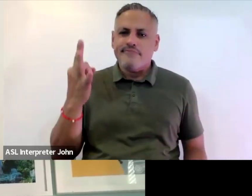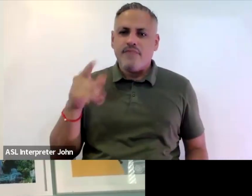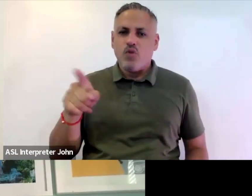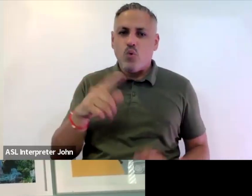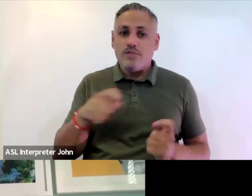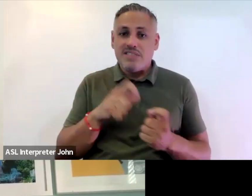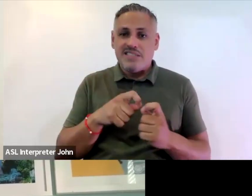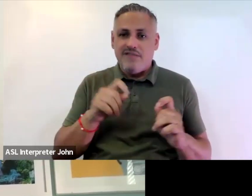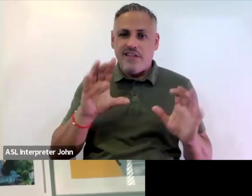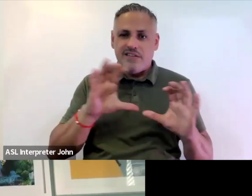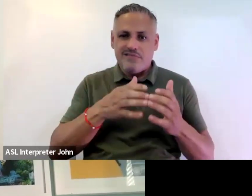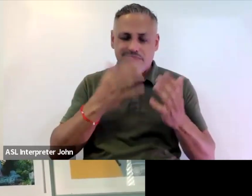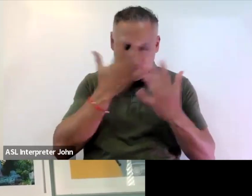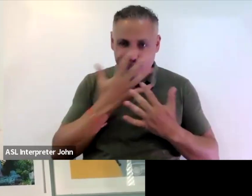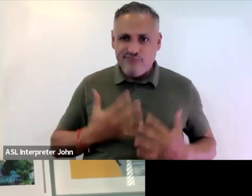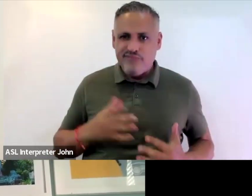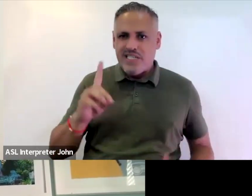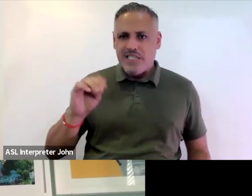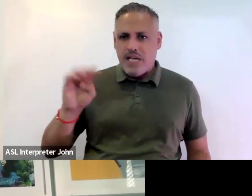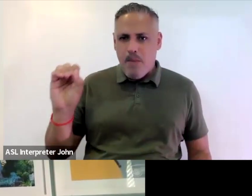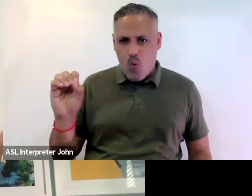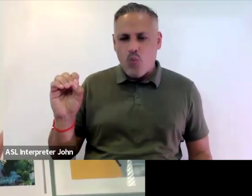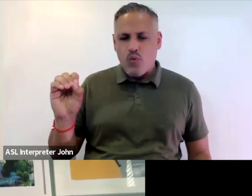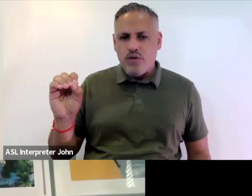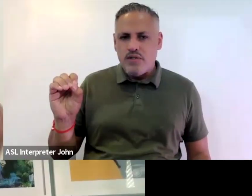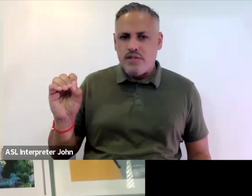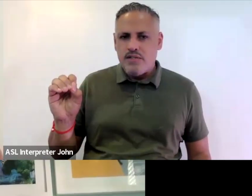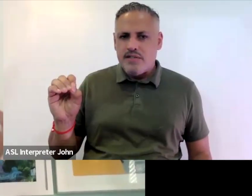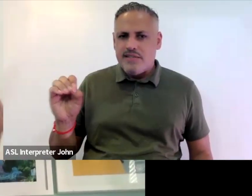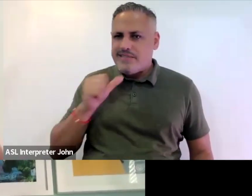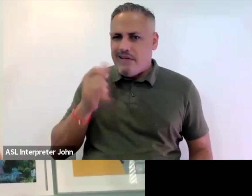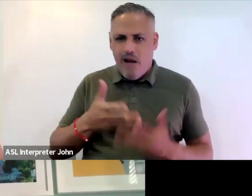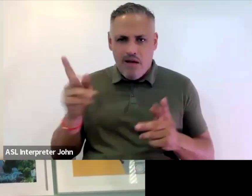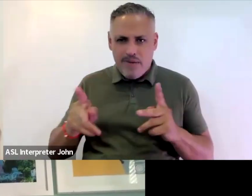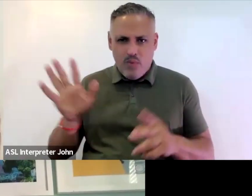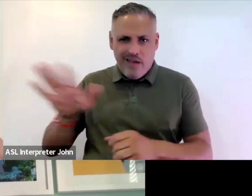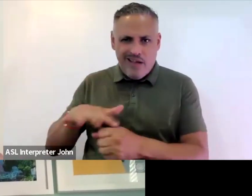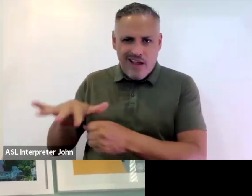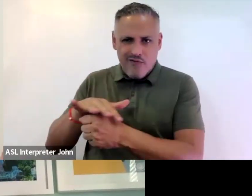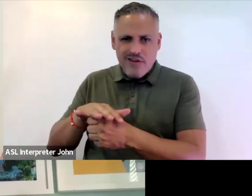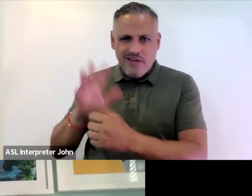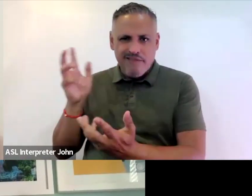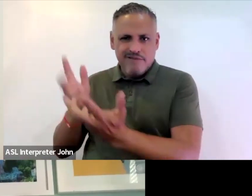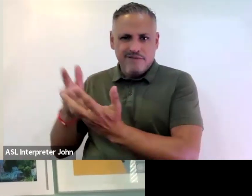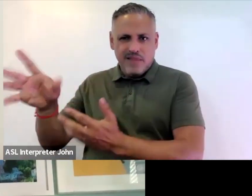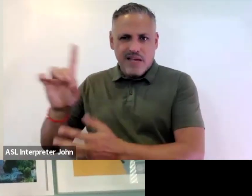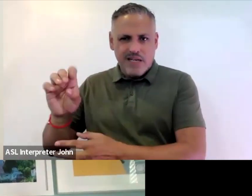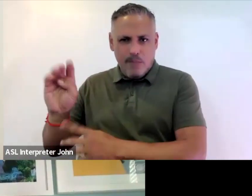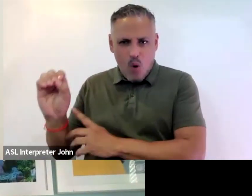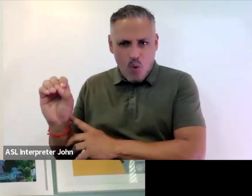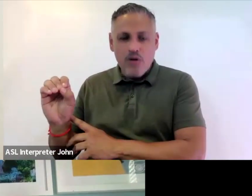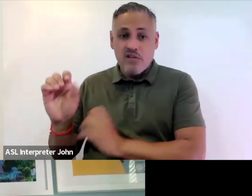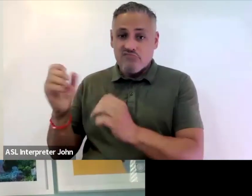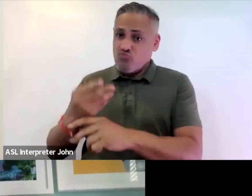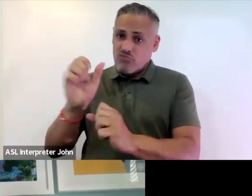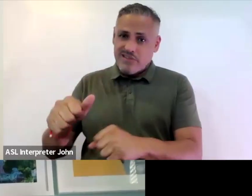certain demographic, and there isn't, you know, a lot of people in that area that fit that demographic, you can utilize